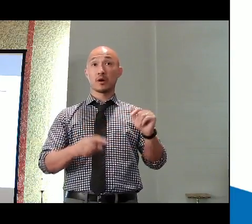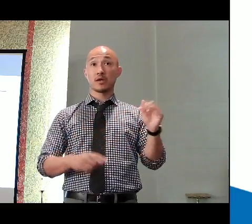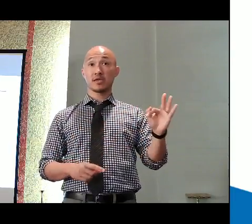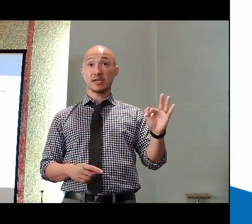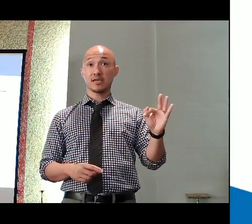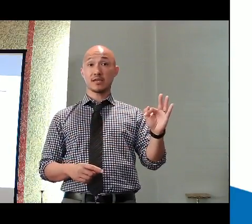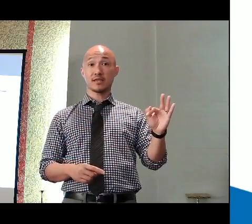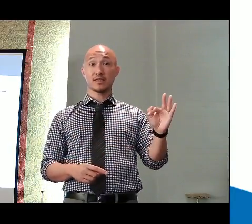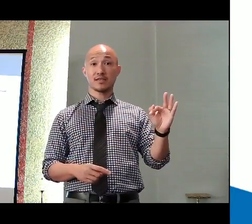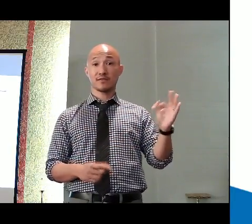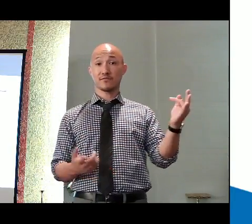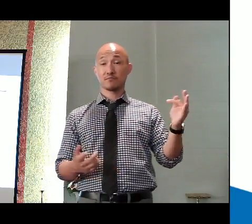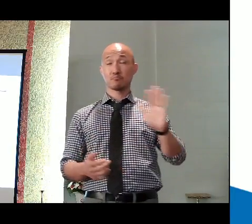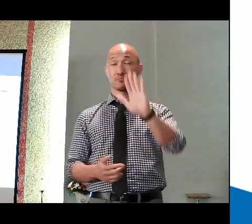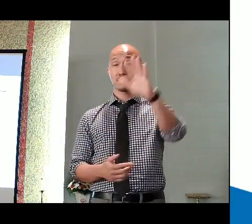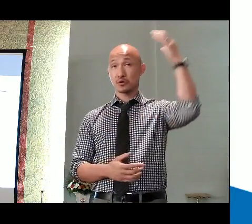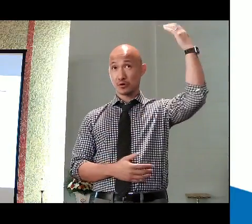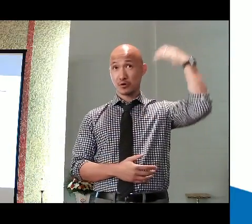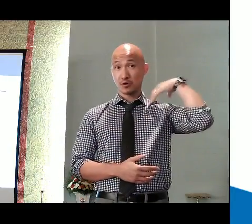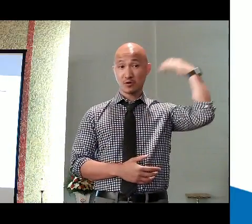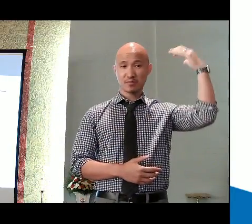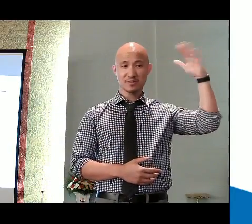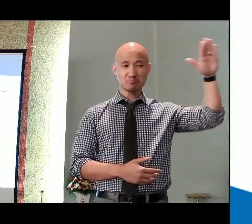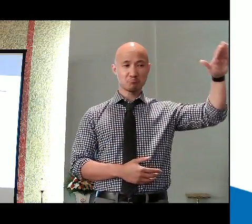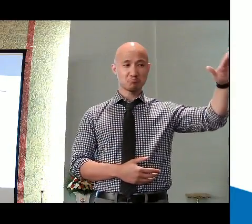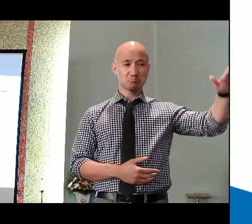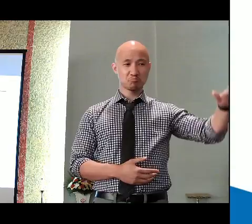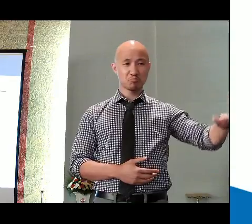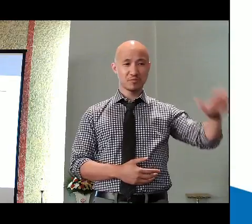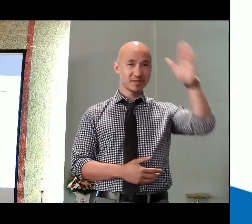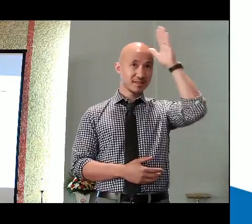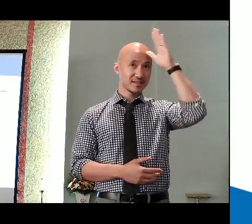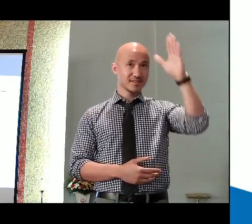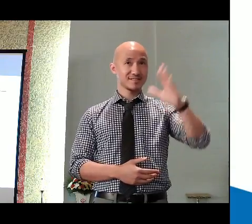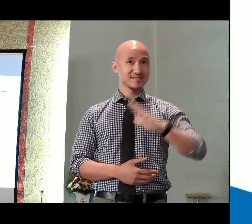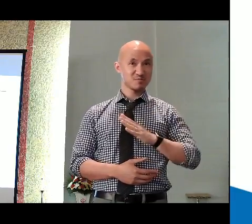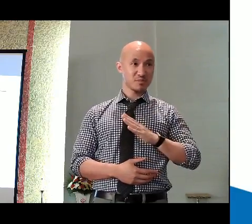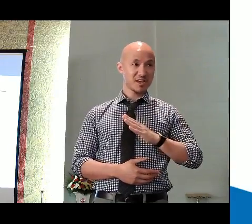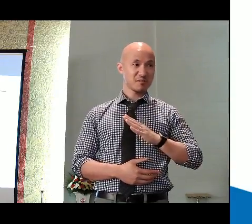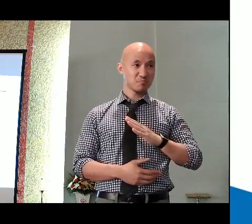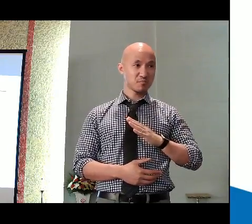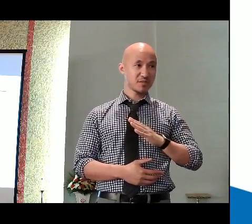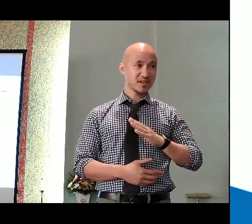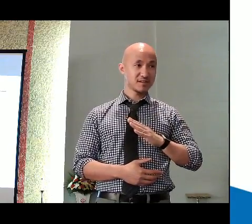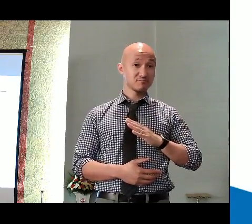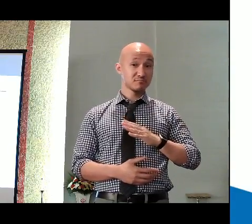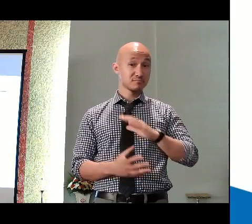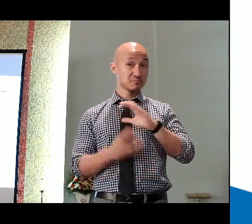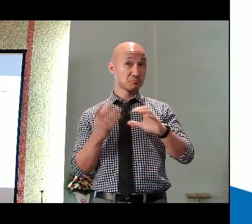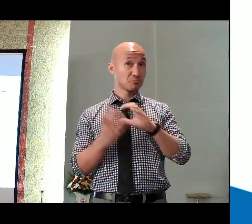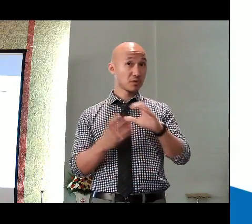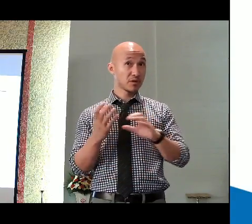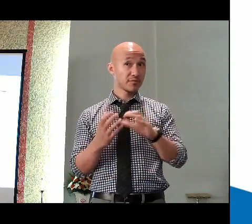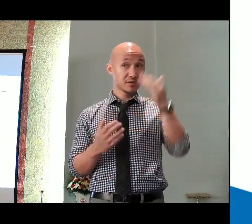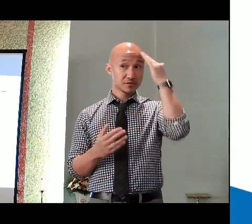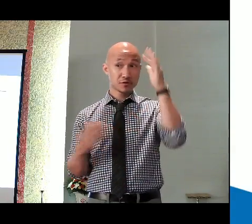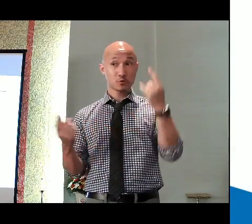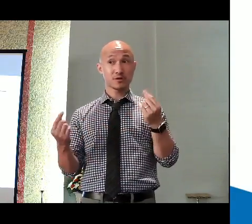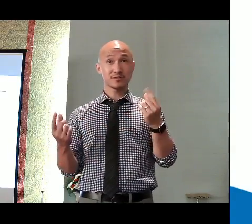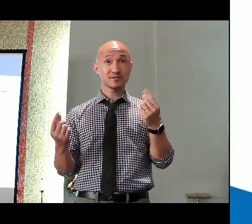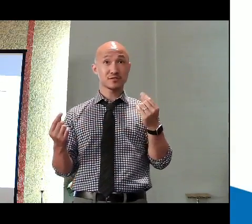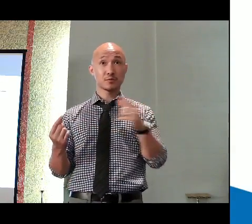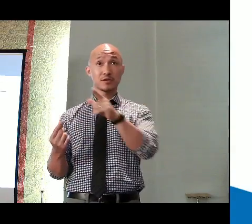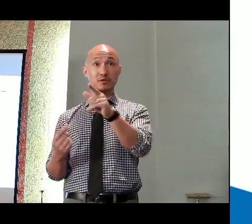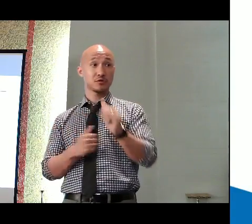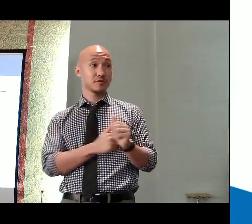guy with glasses, yeah. And that makes you vulnerable to your boss, doesn't it? Because your